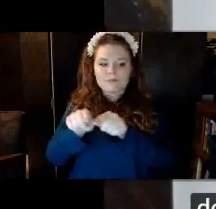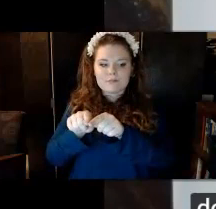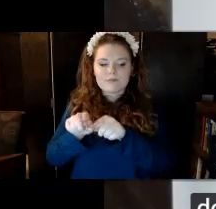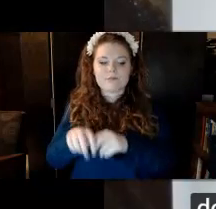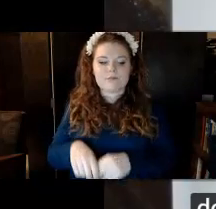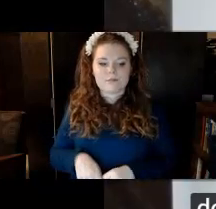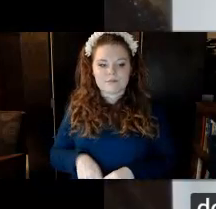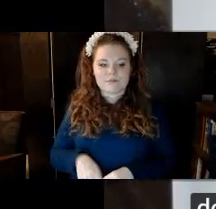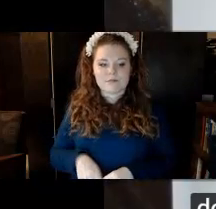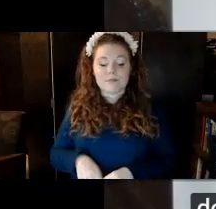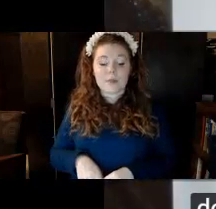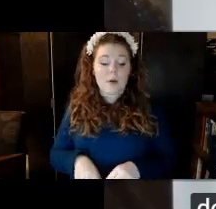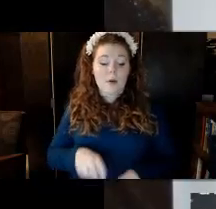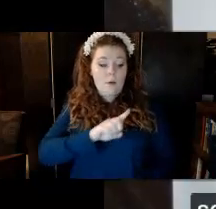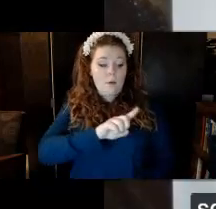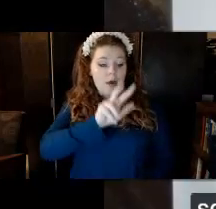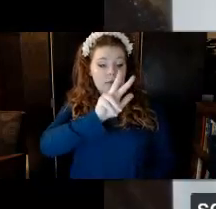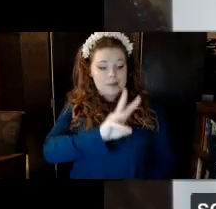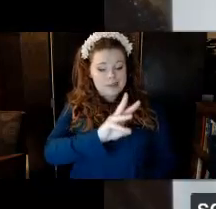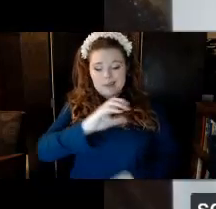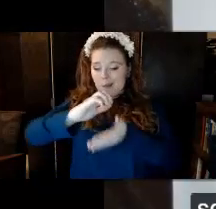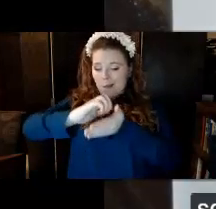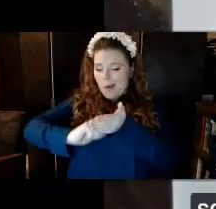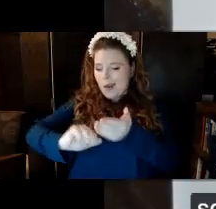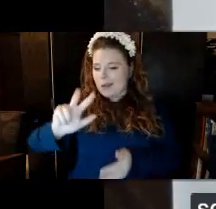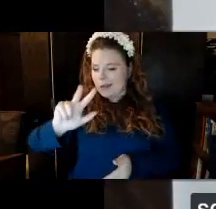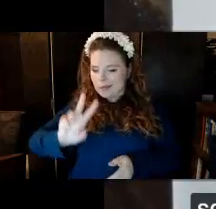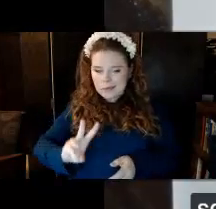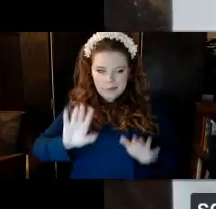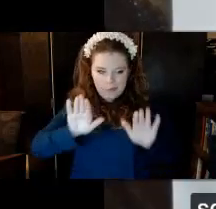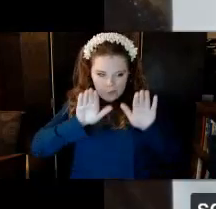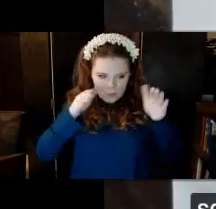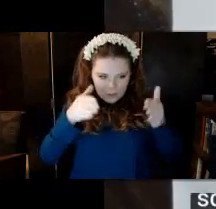3/6 minus 3/6. That's what I want to focus on right now.